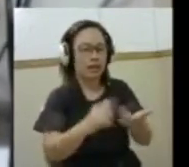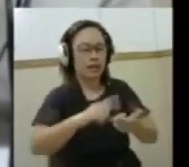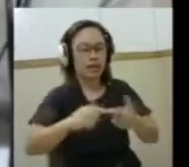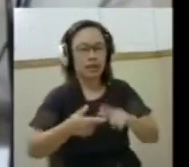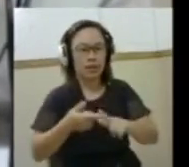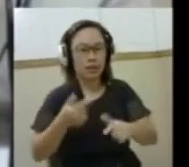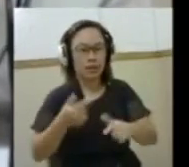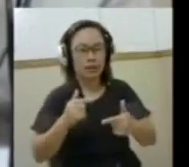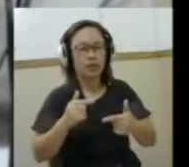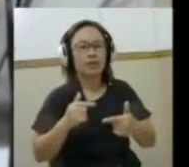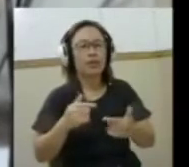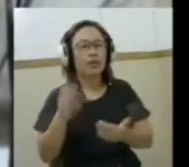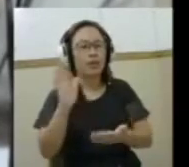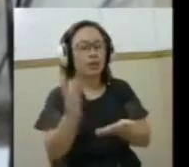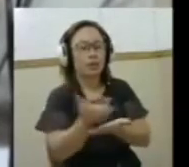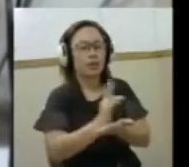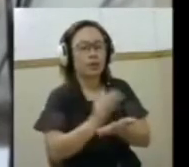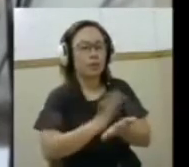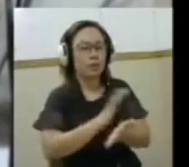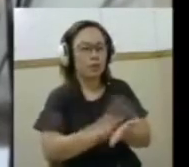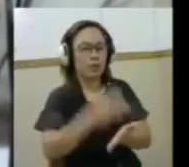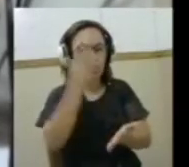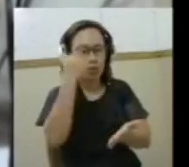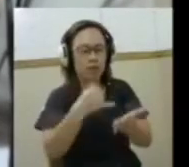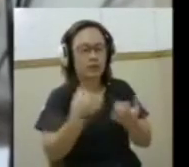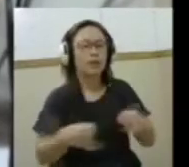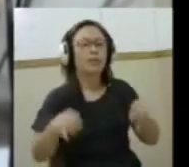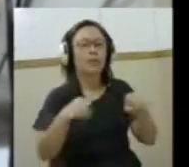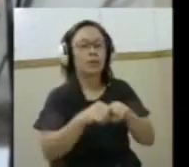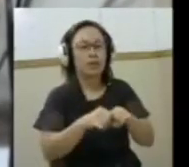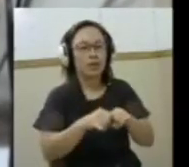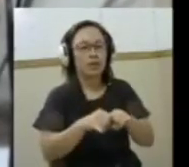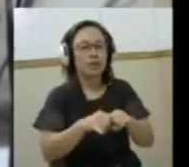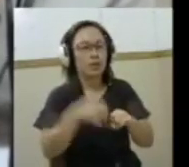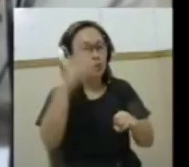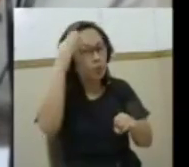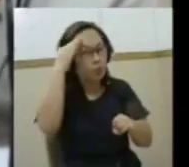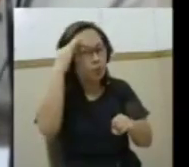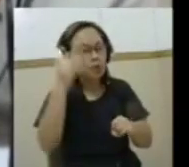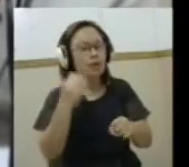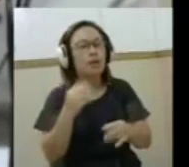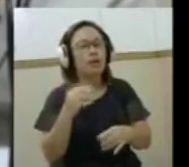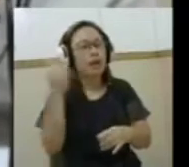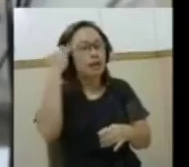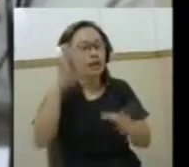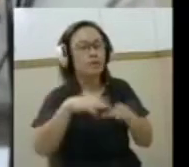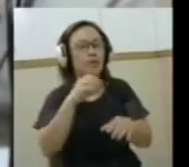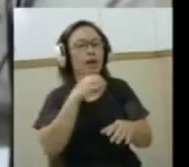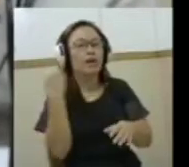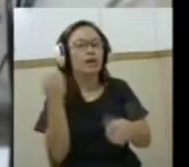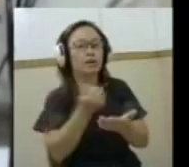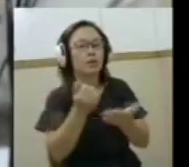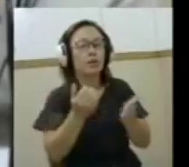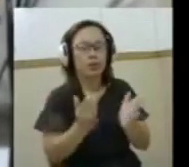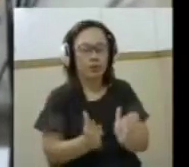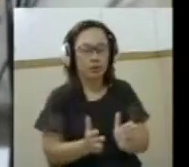your research paper, why is it important to recognize the ideas of other authors? And number 4,